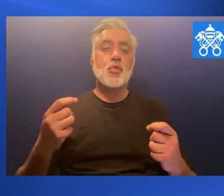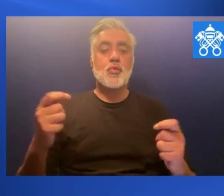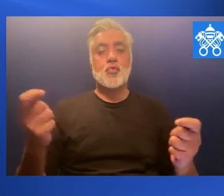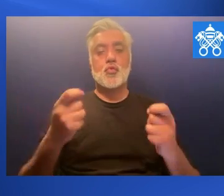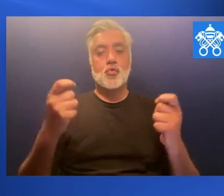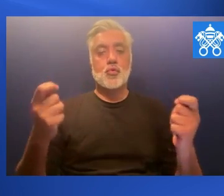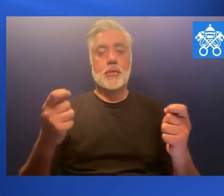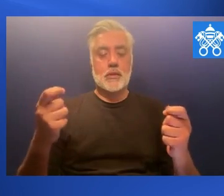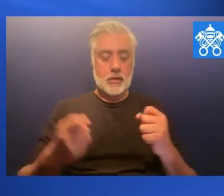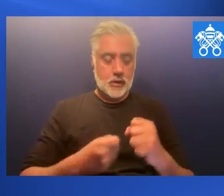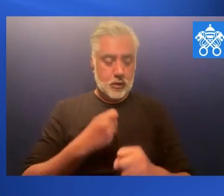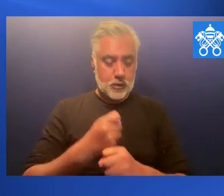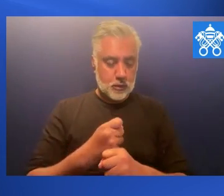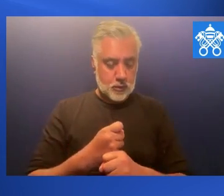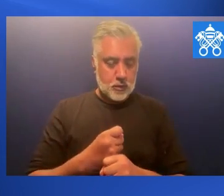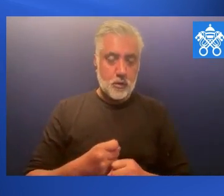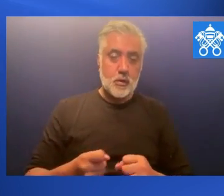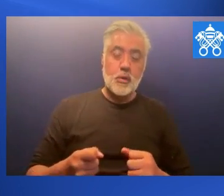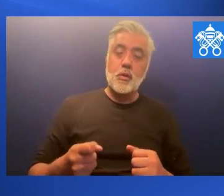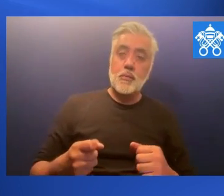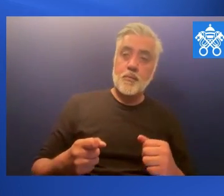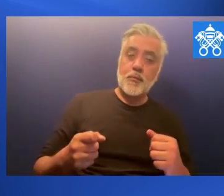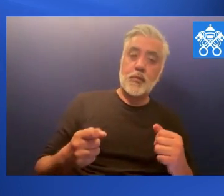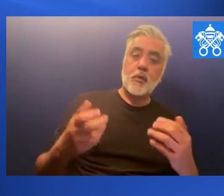holy year, the Jubilee year.